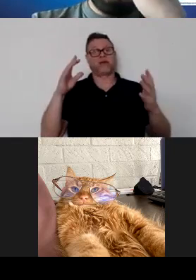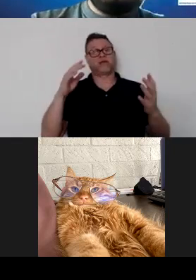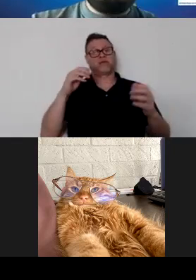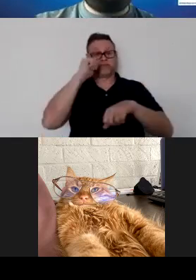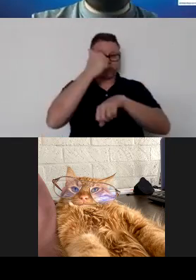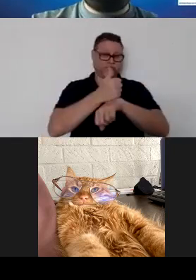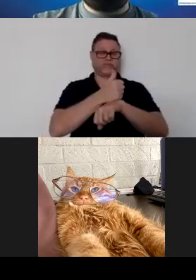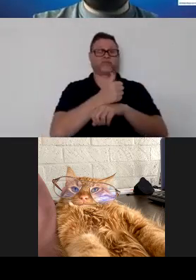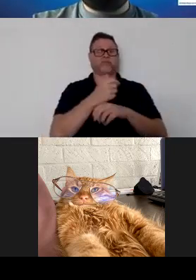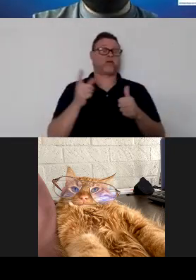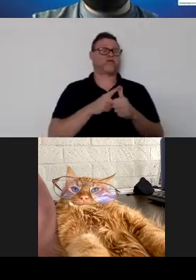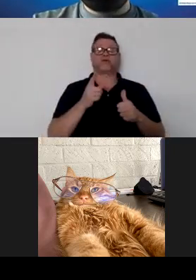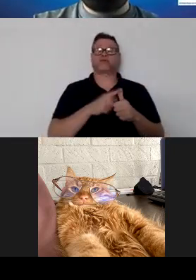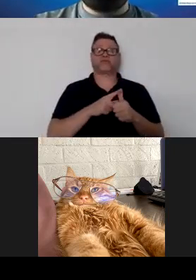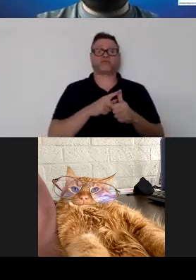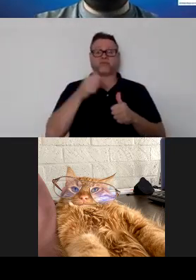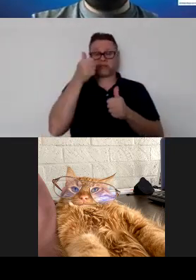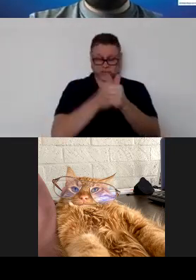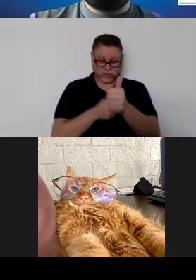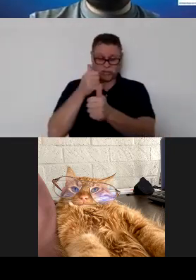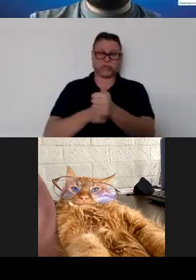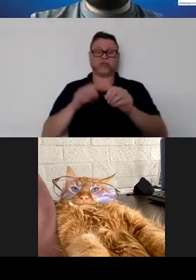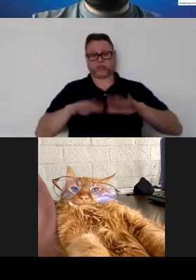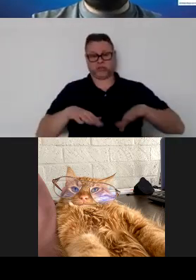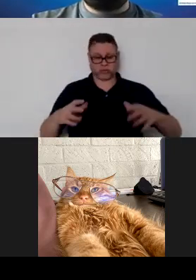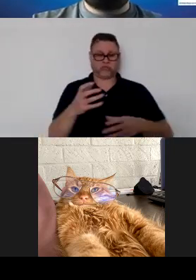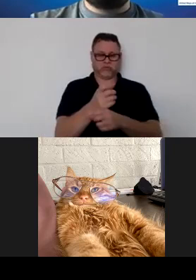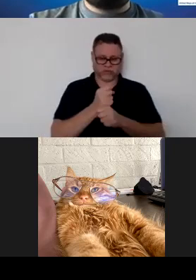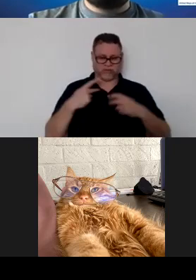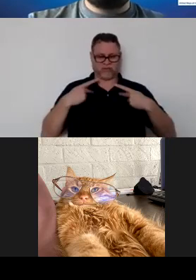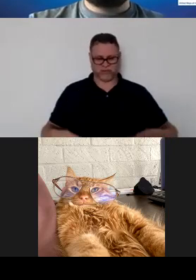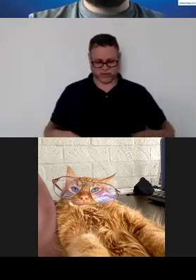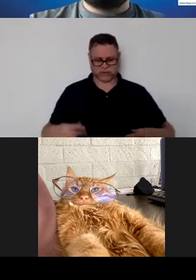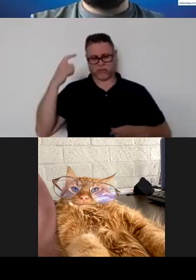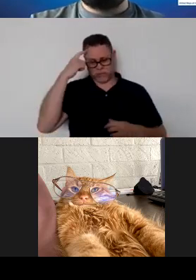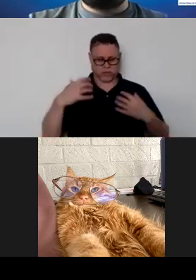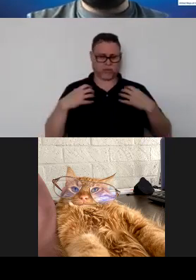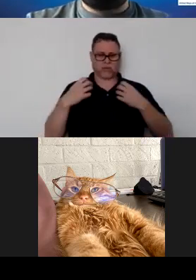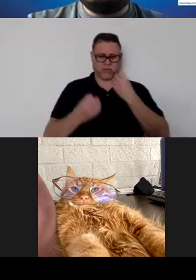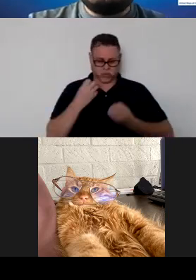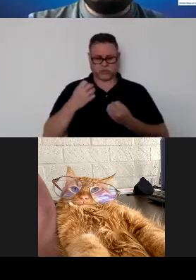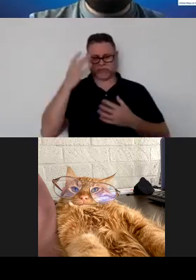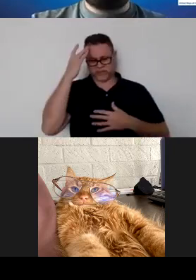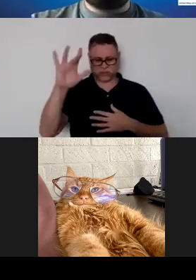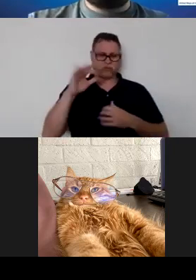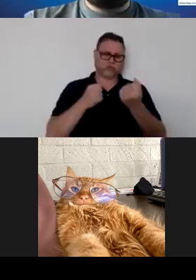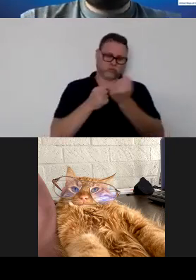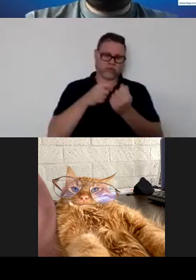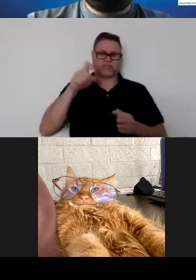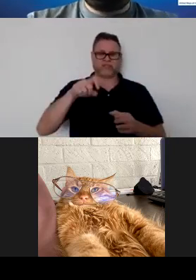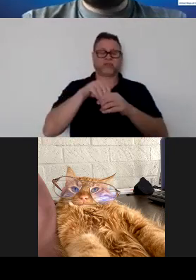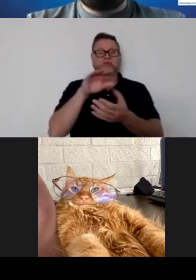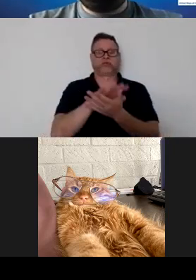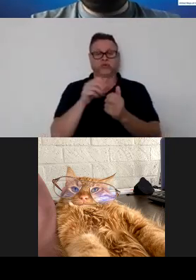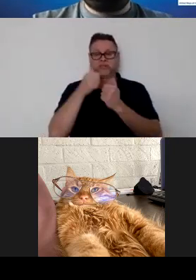So first, ensuring that each child receives the physical, mental, emotional, and intellectual supports they need in school through